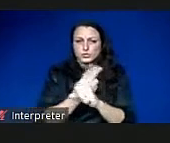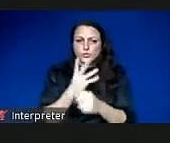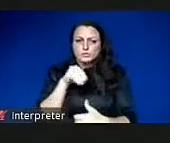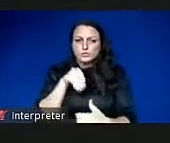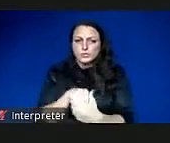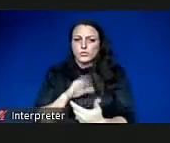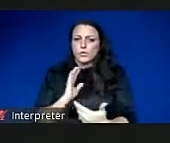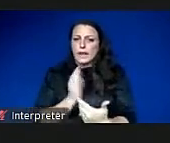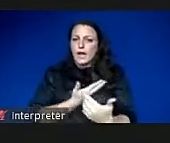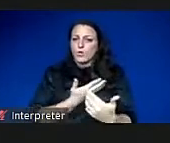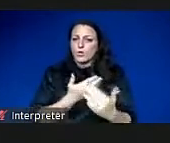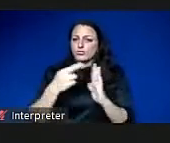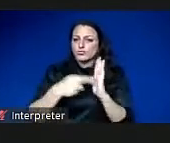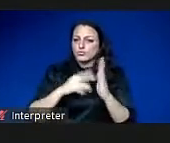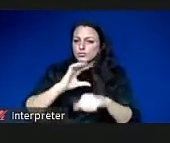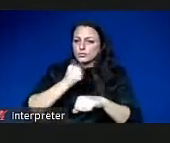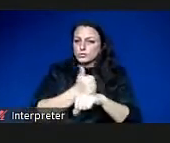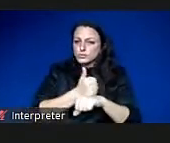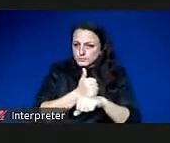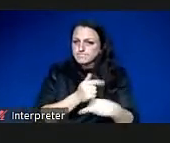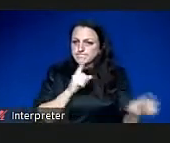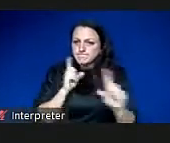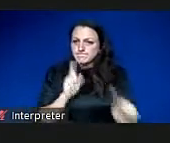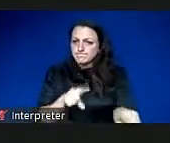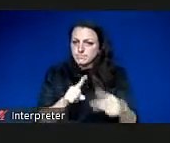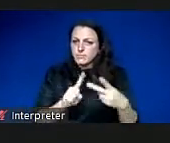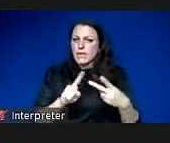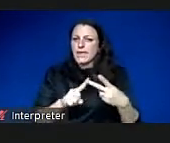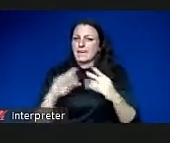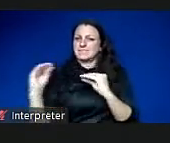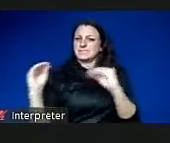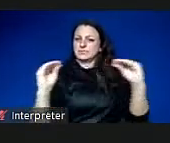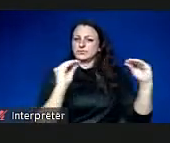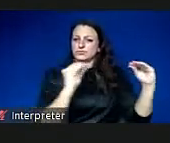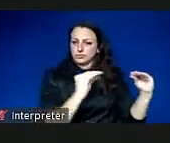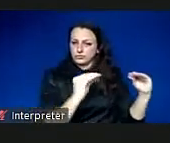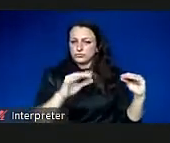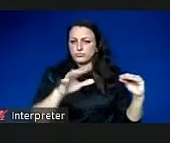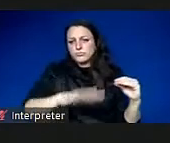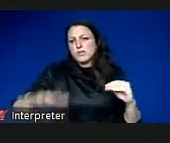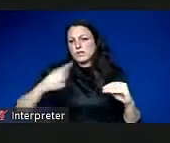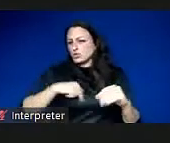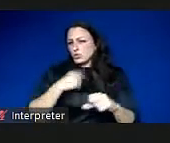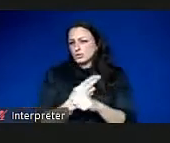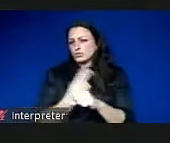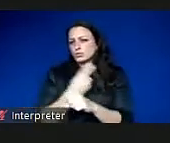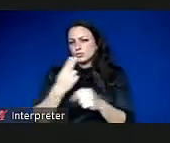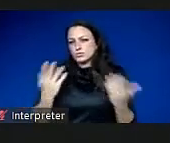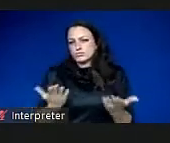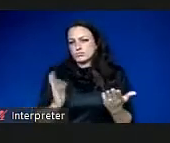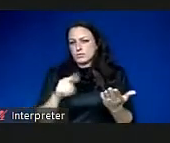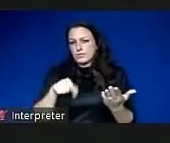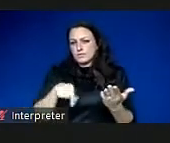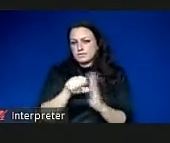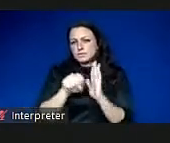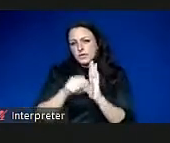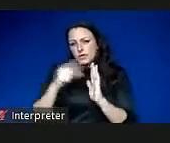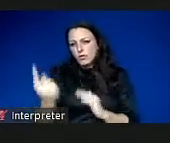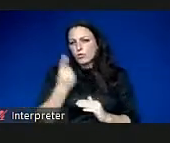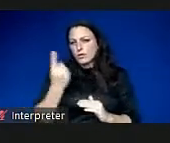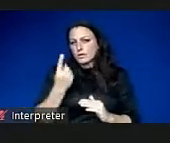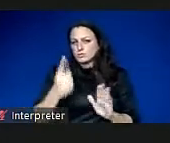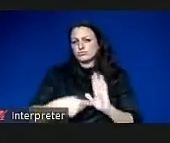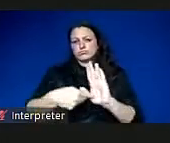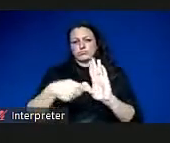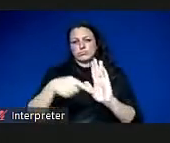and education component that exists in Colorado all the time, to bring that to bear on this particular problem. As